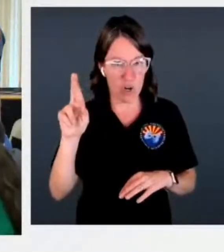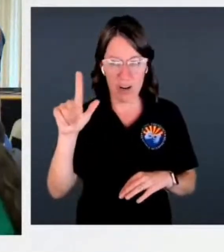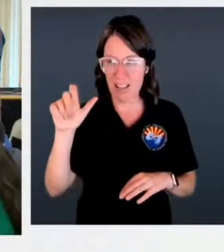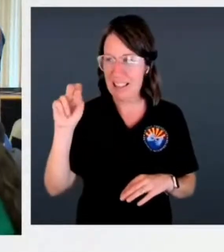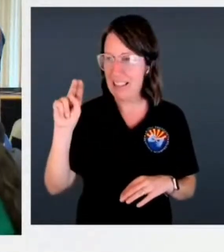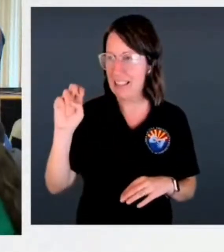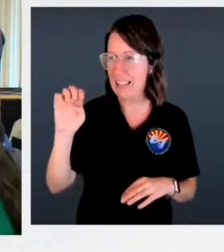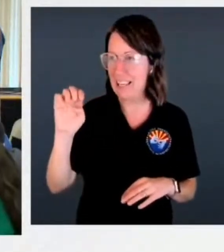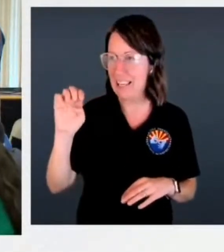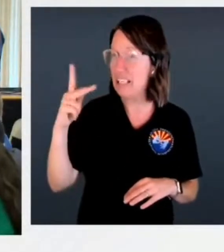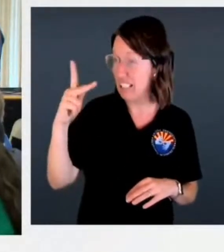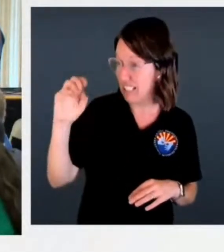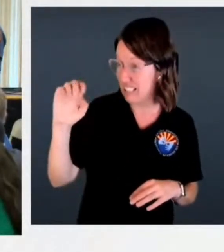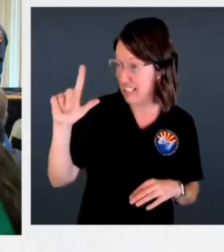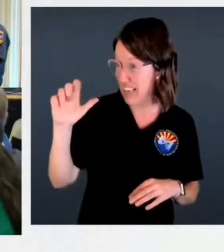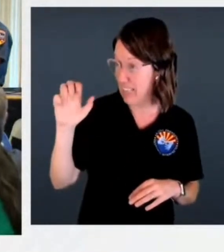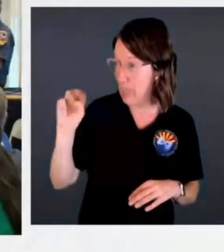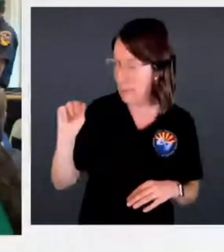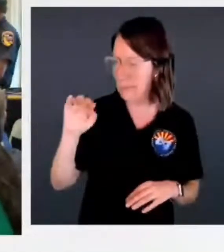Kellum Lane.